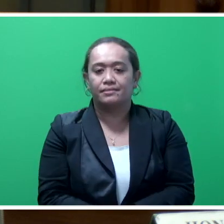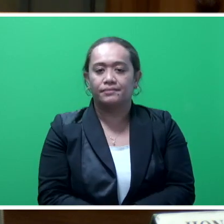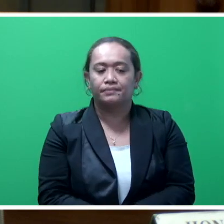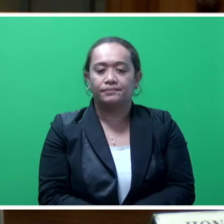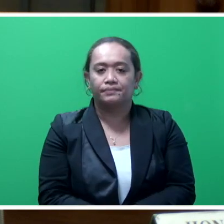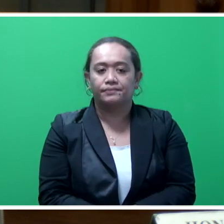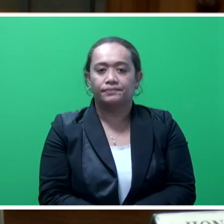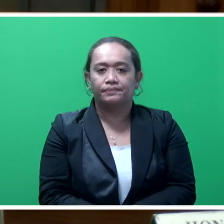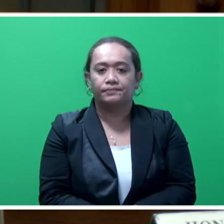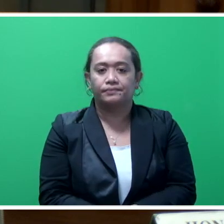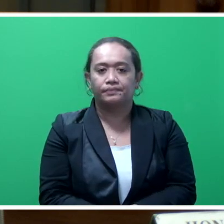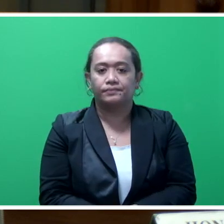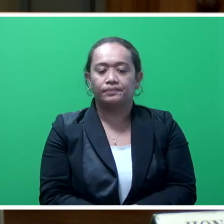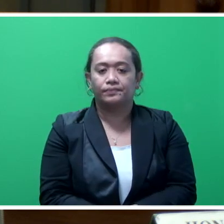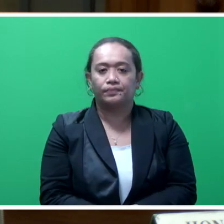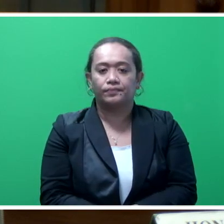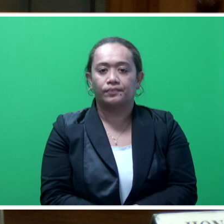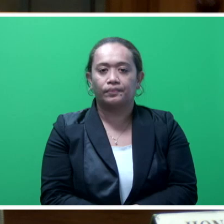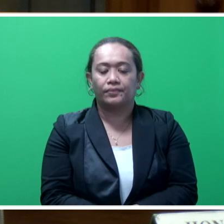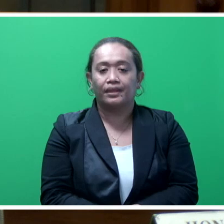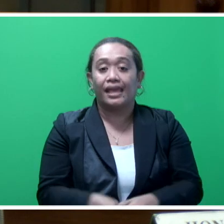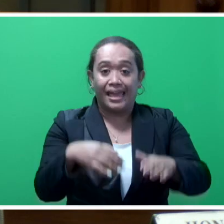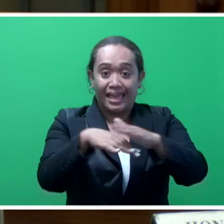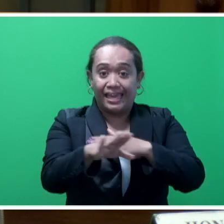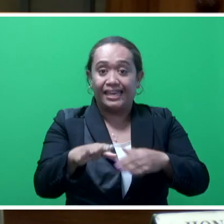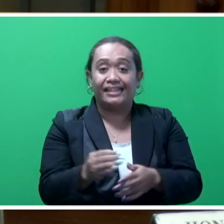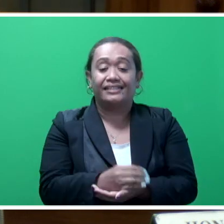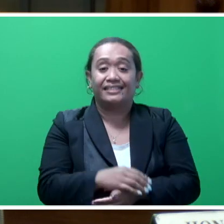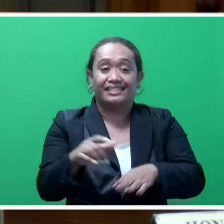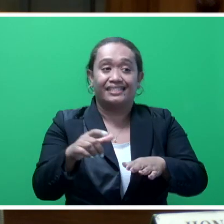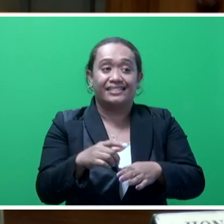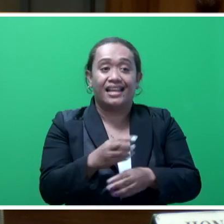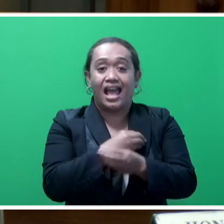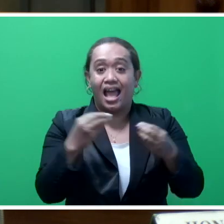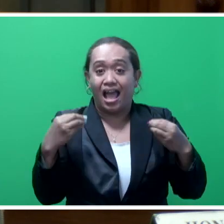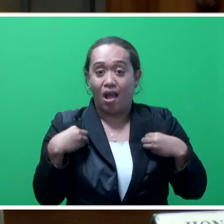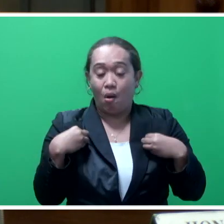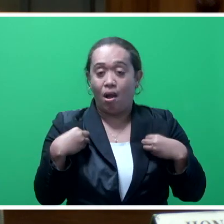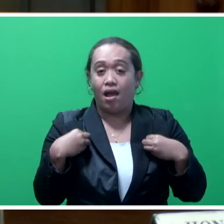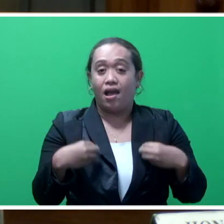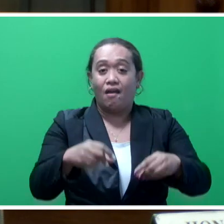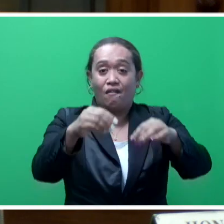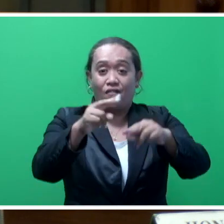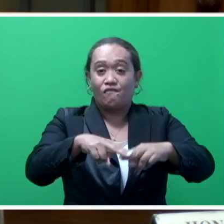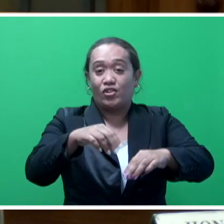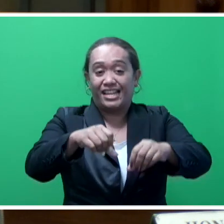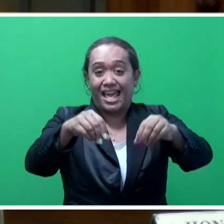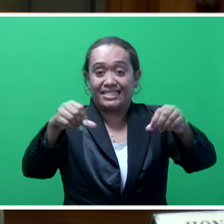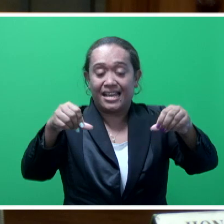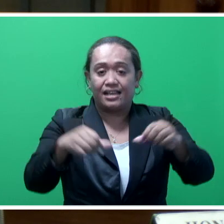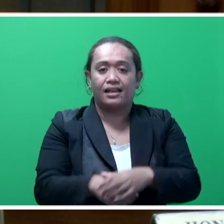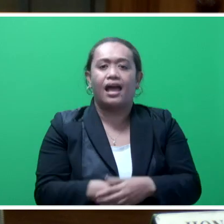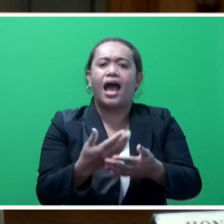the components in our fertilizer, the three major macronutrients, nitrogen,